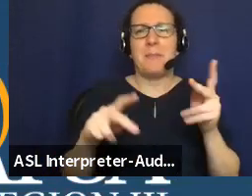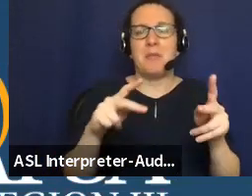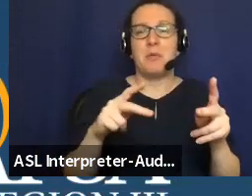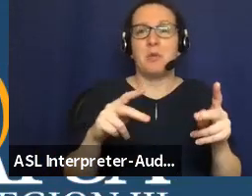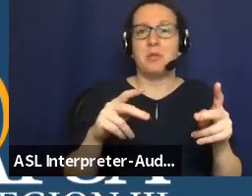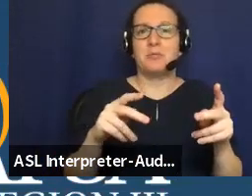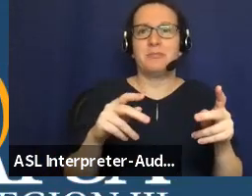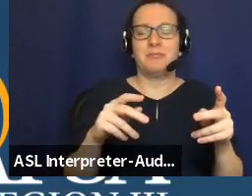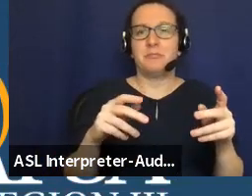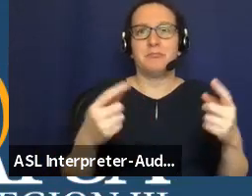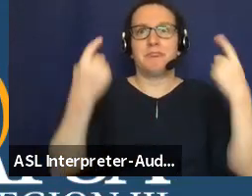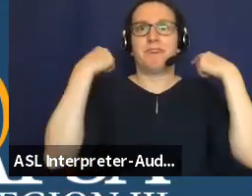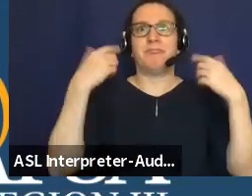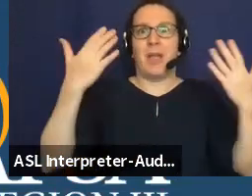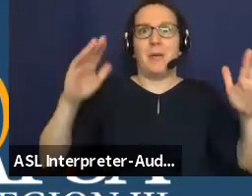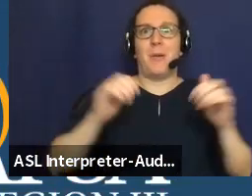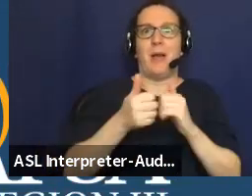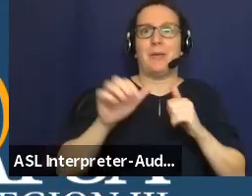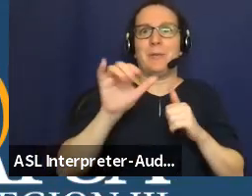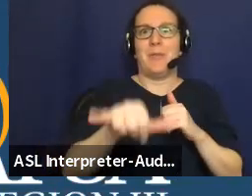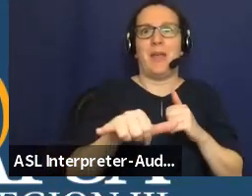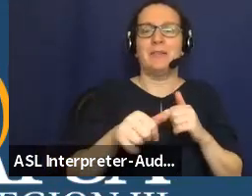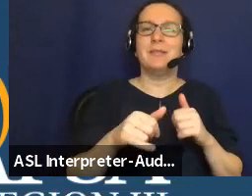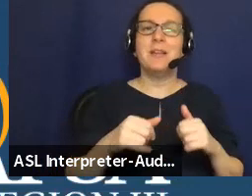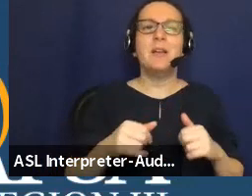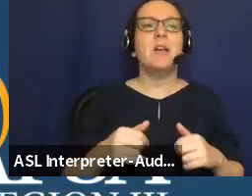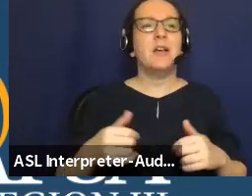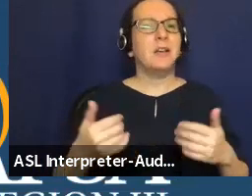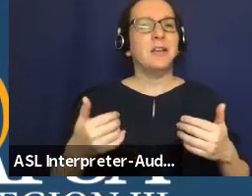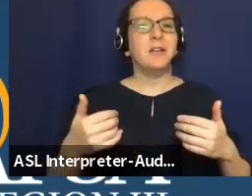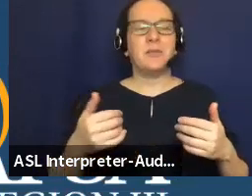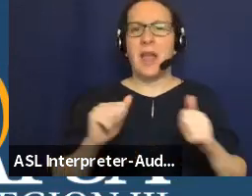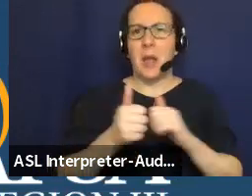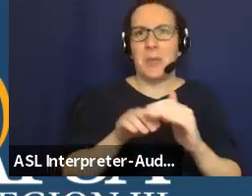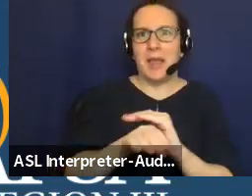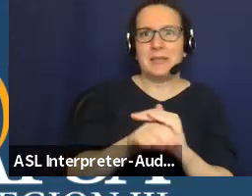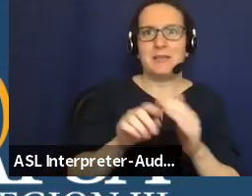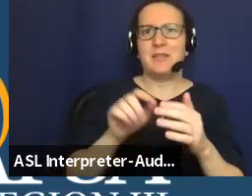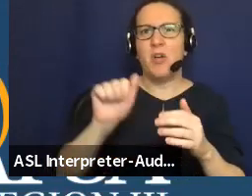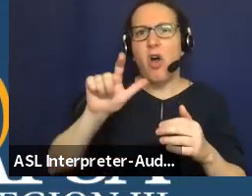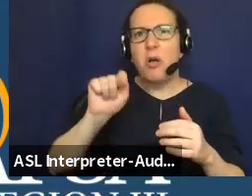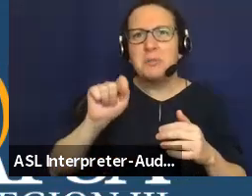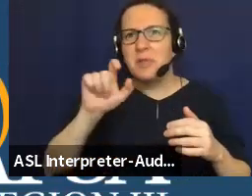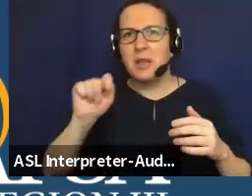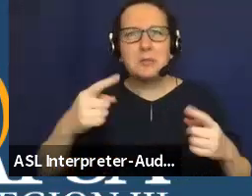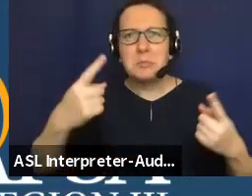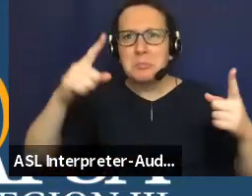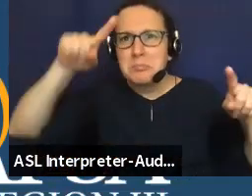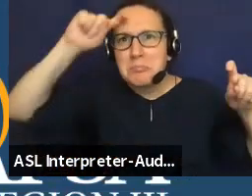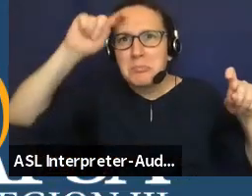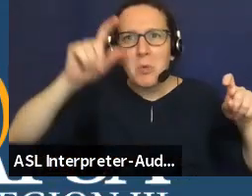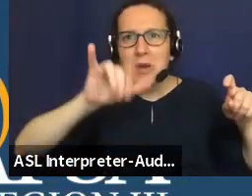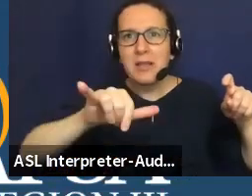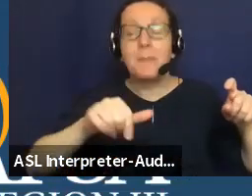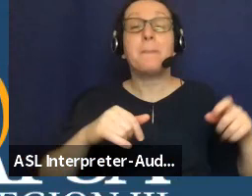Well, there's this free course on Coursera, The Basics of Inclusive Design for Online Education. It's free,